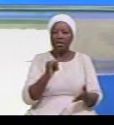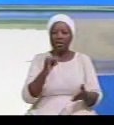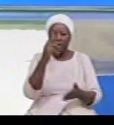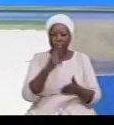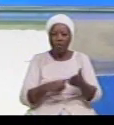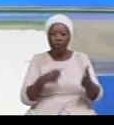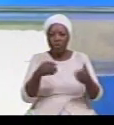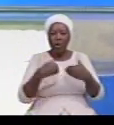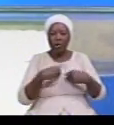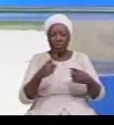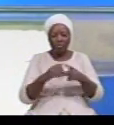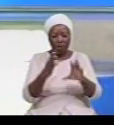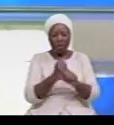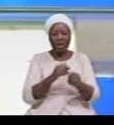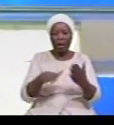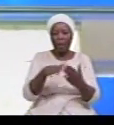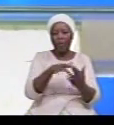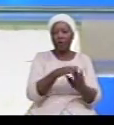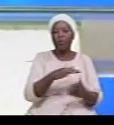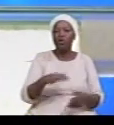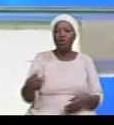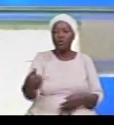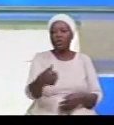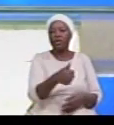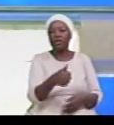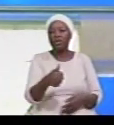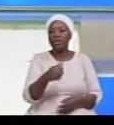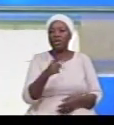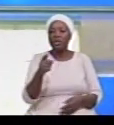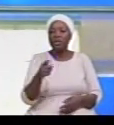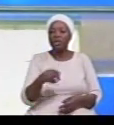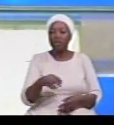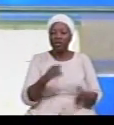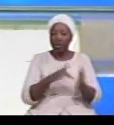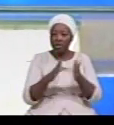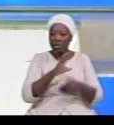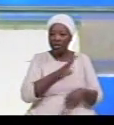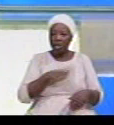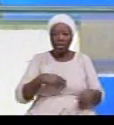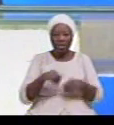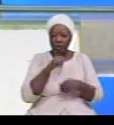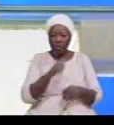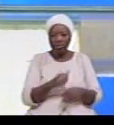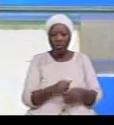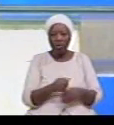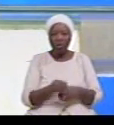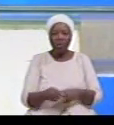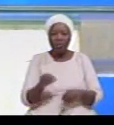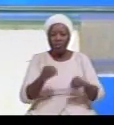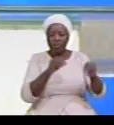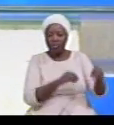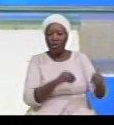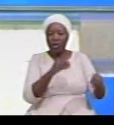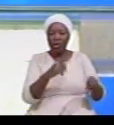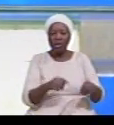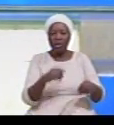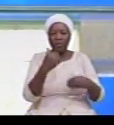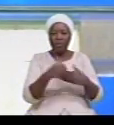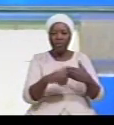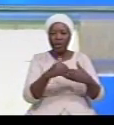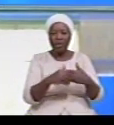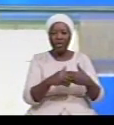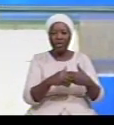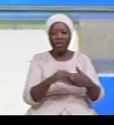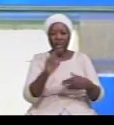among yourselves." He didn't, you know, put it upside down and put the blood and then the bread and